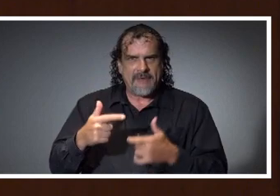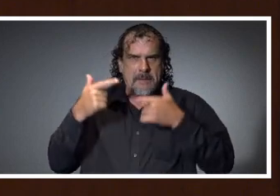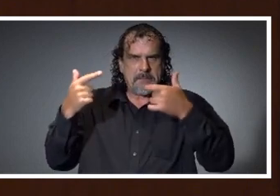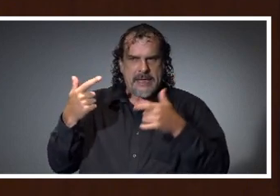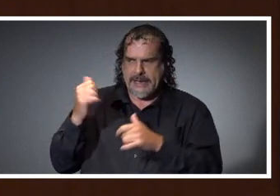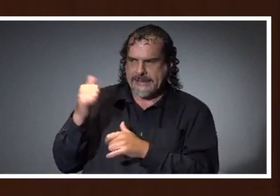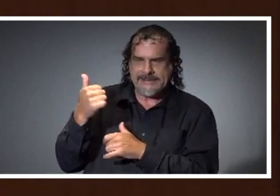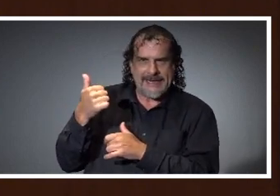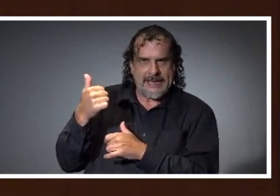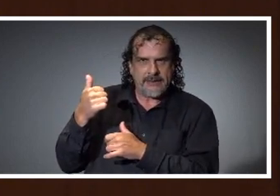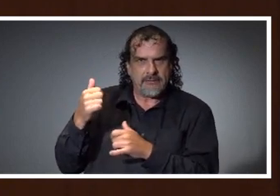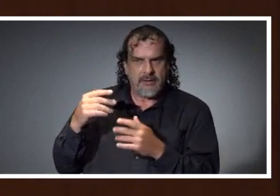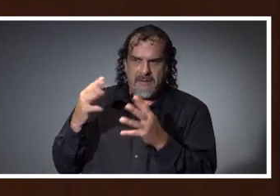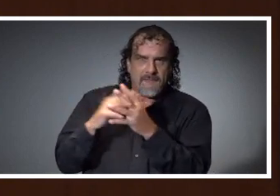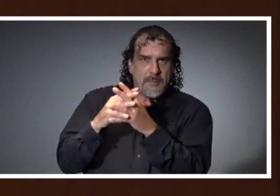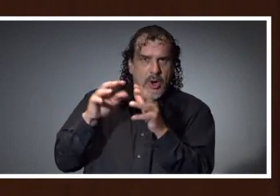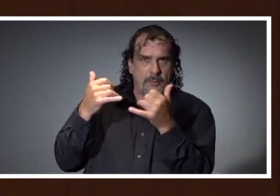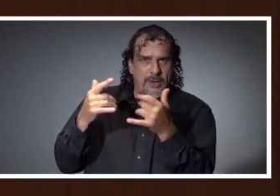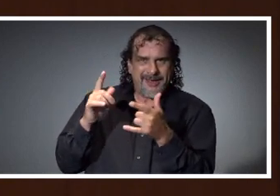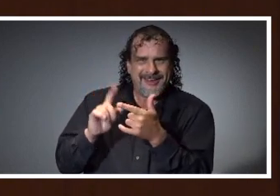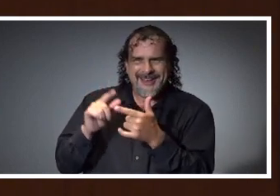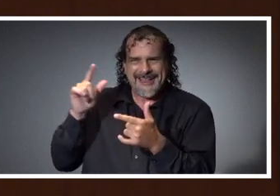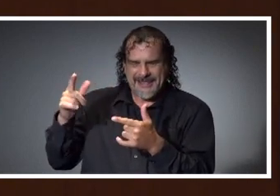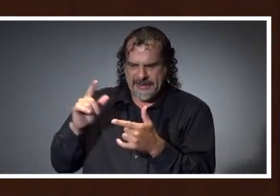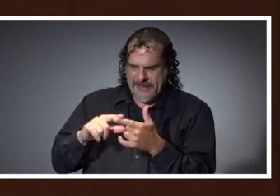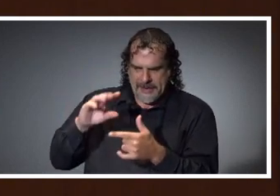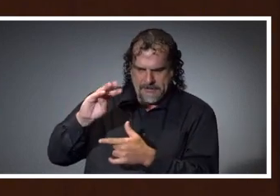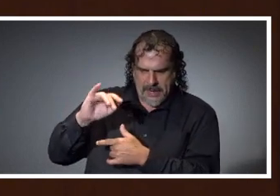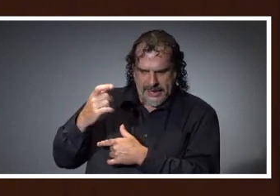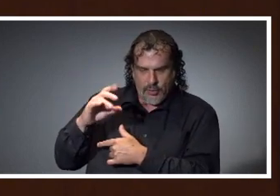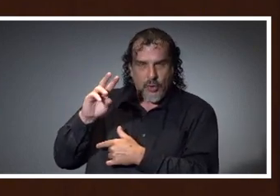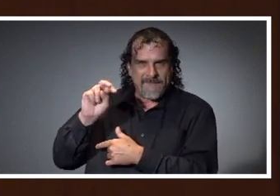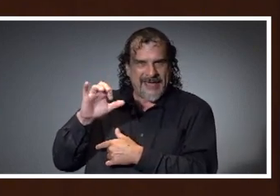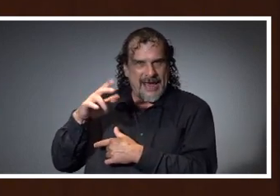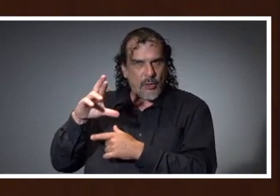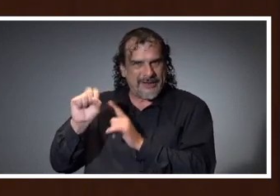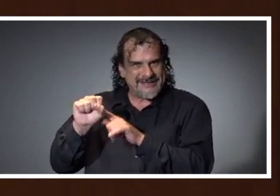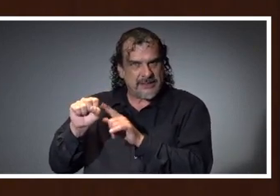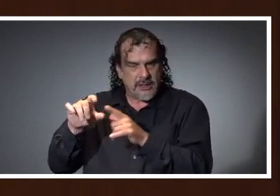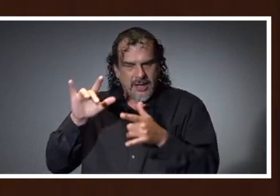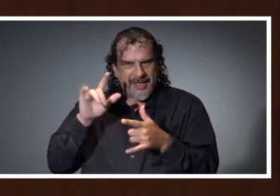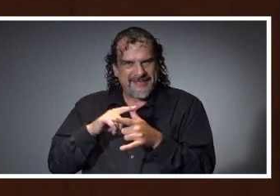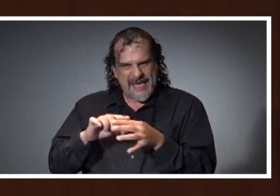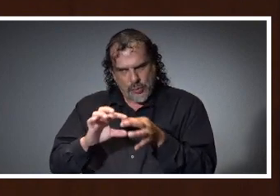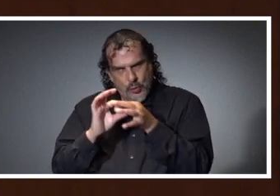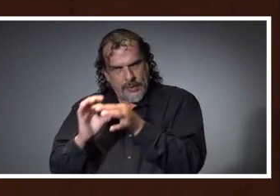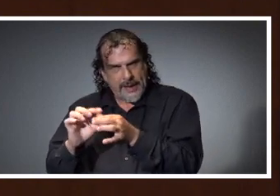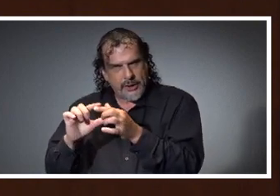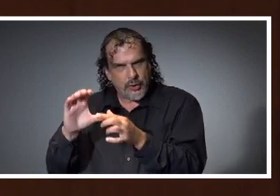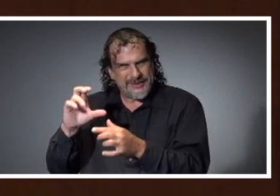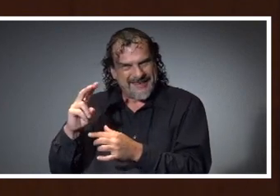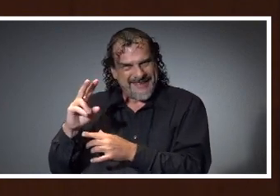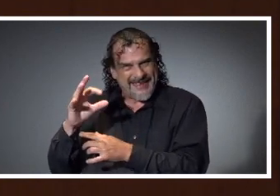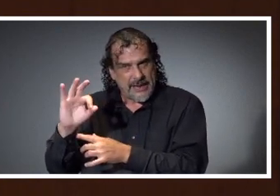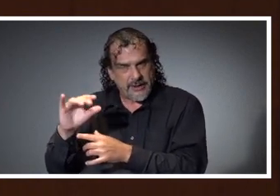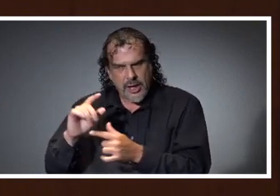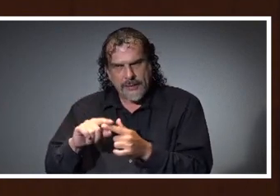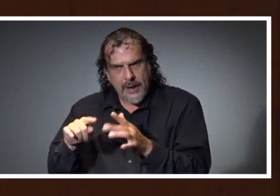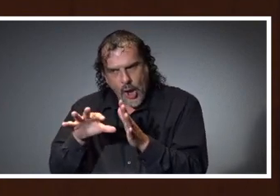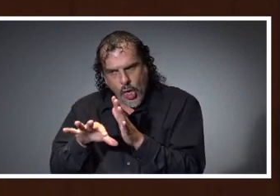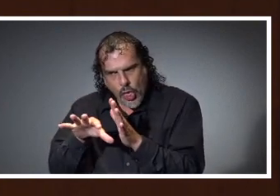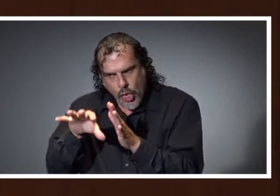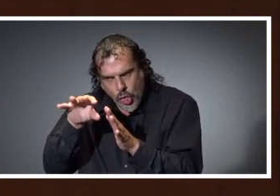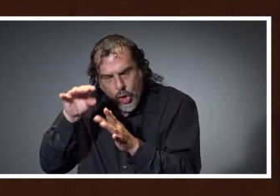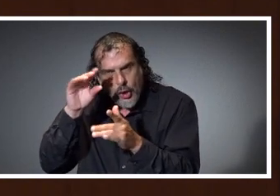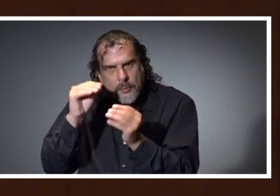for myocarditis. It's an inflammatory condition of the heart related to the coronavirus. We're learning more as we go forward, and just know